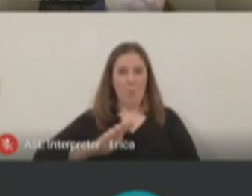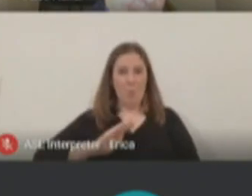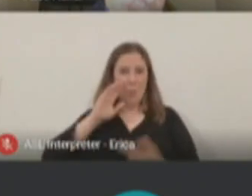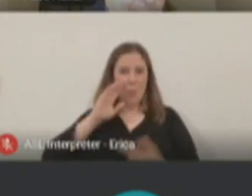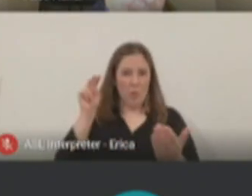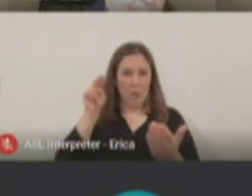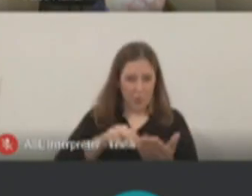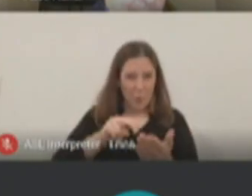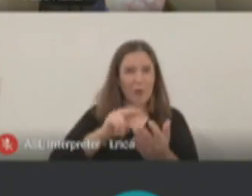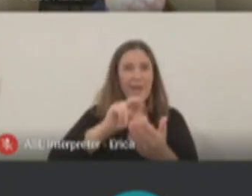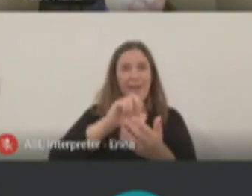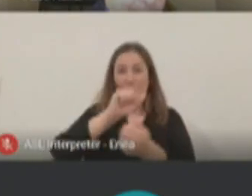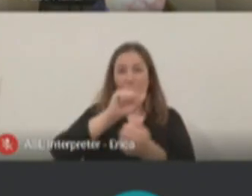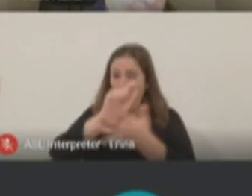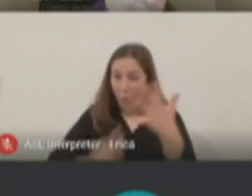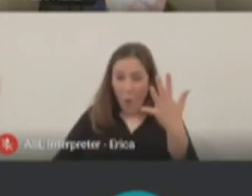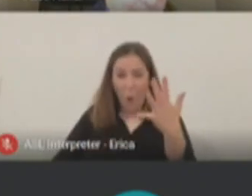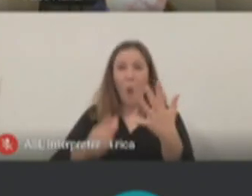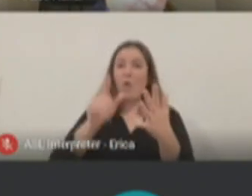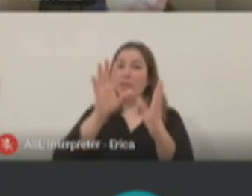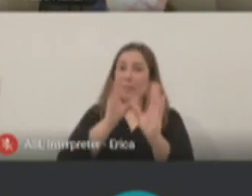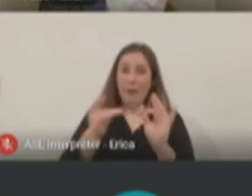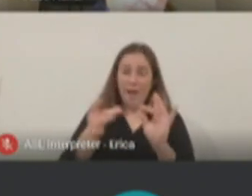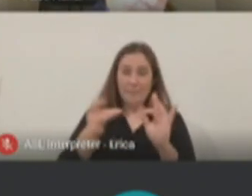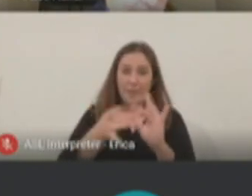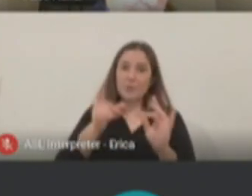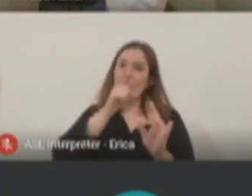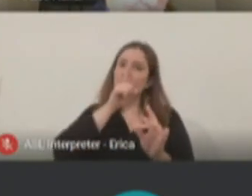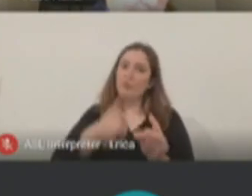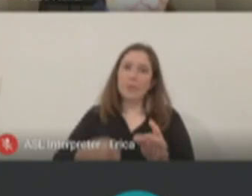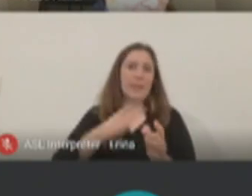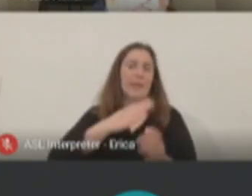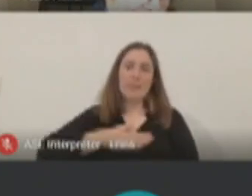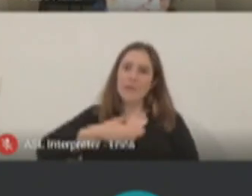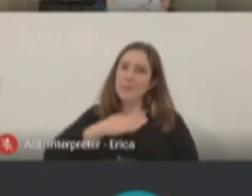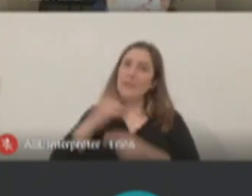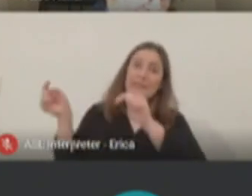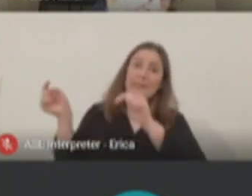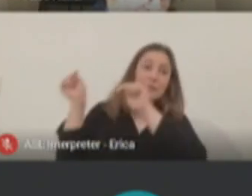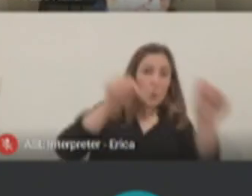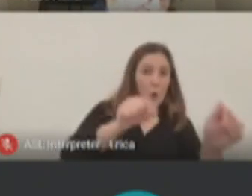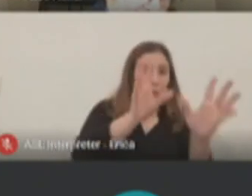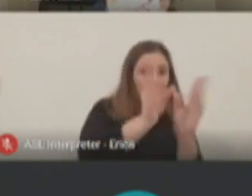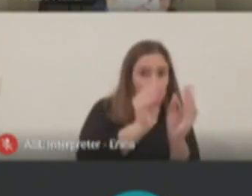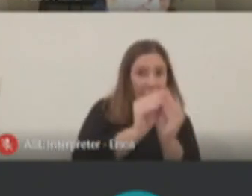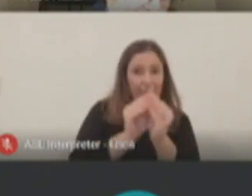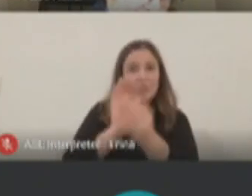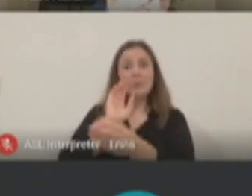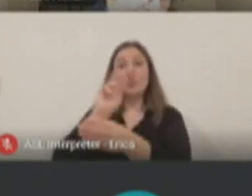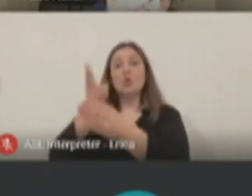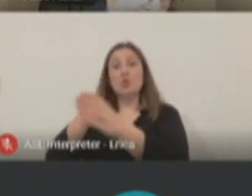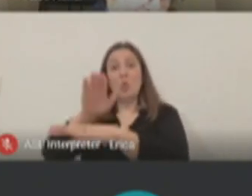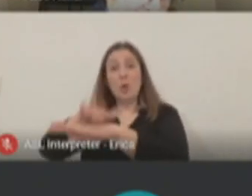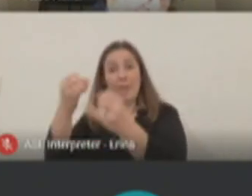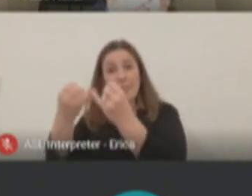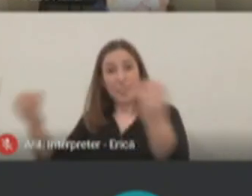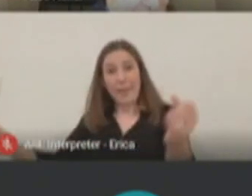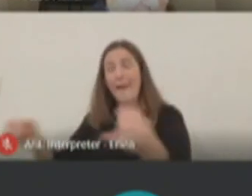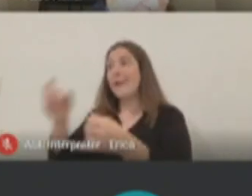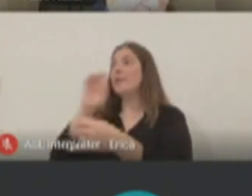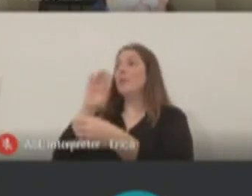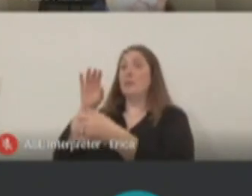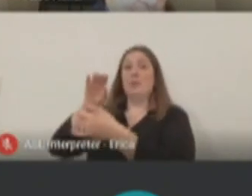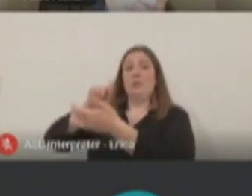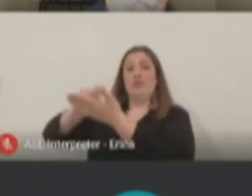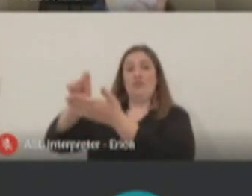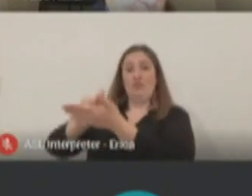to participate both in person and also in writing through our public processes. One final note on that, the